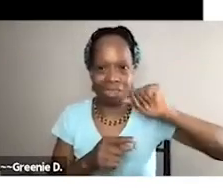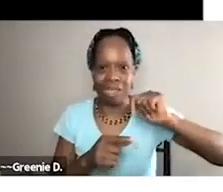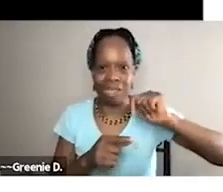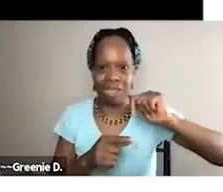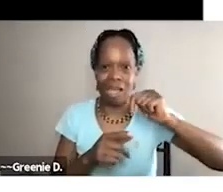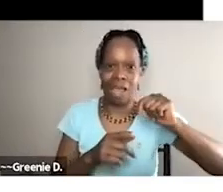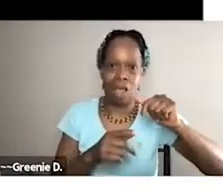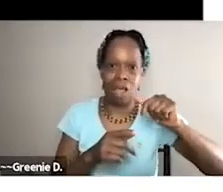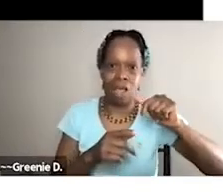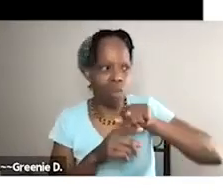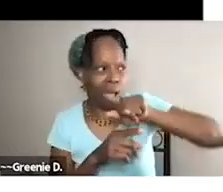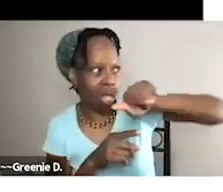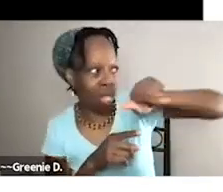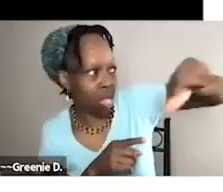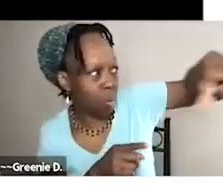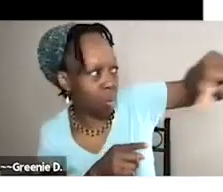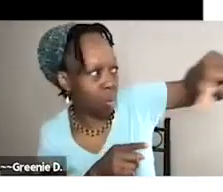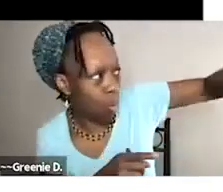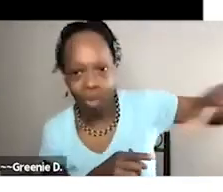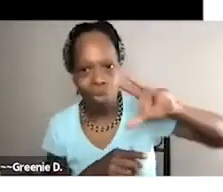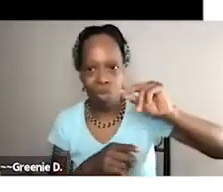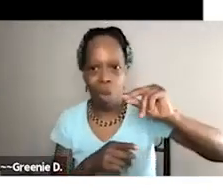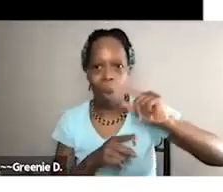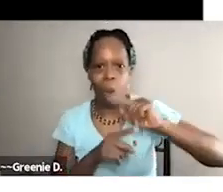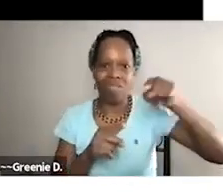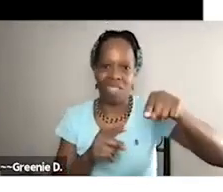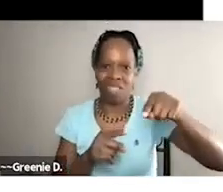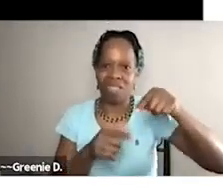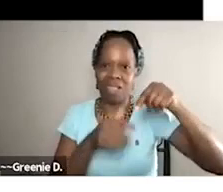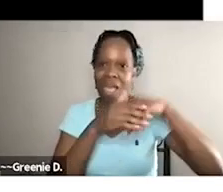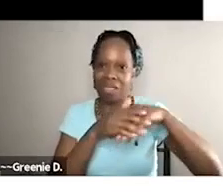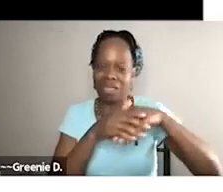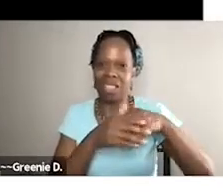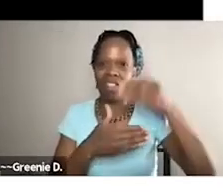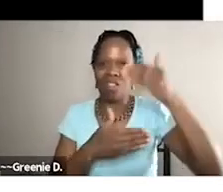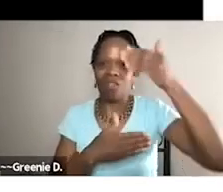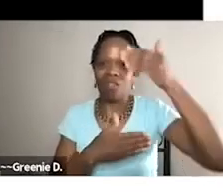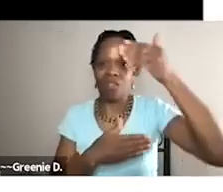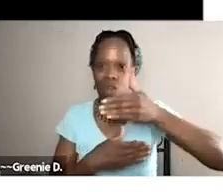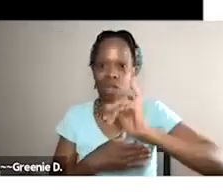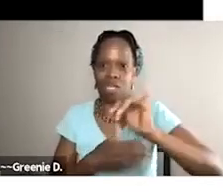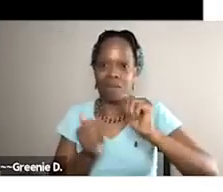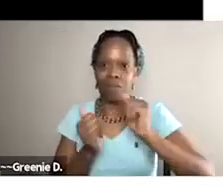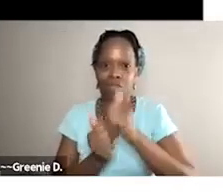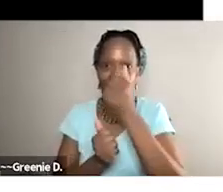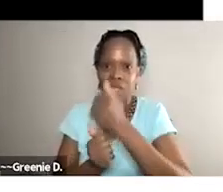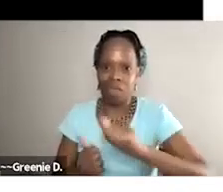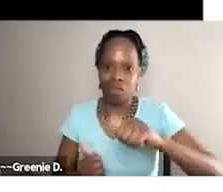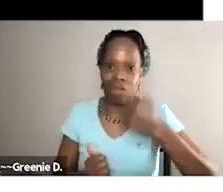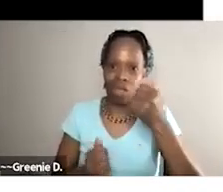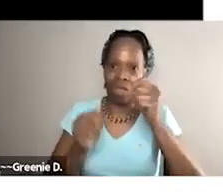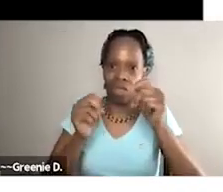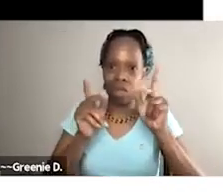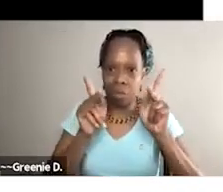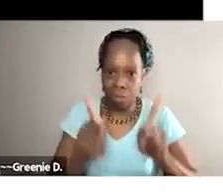It's the front entrance, the same as the entrance that everyone else goes into, with truly universal